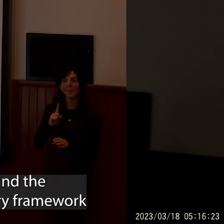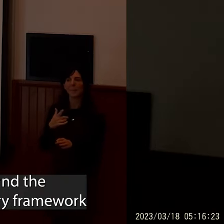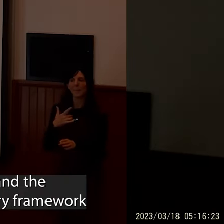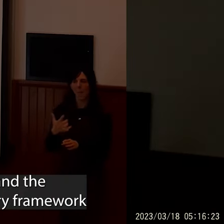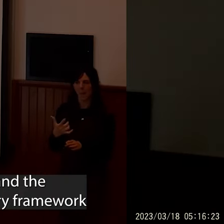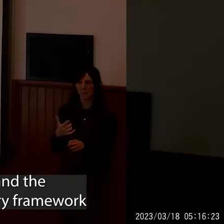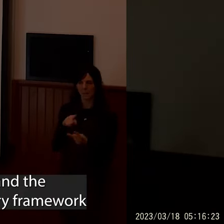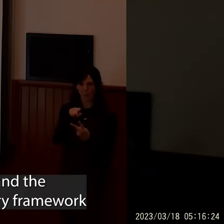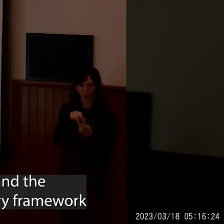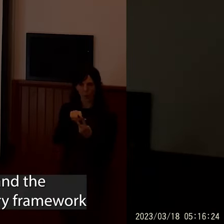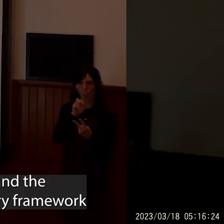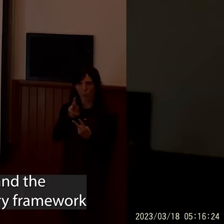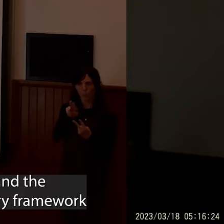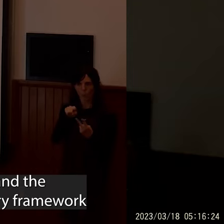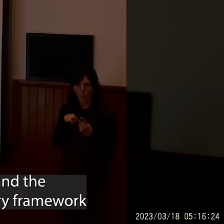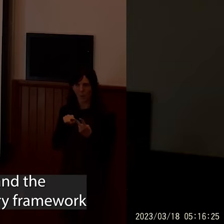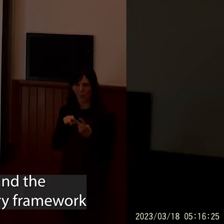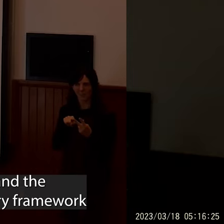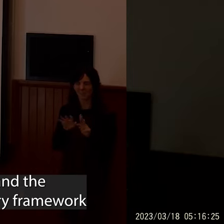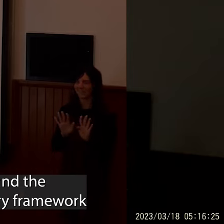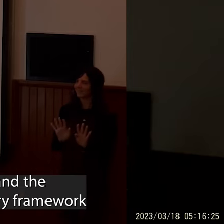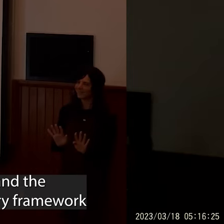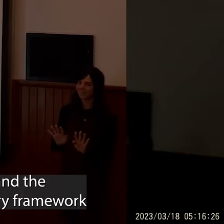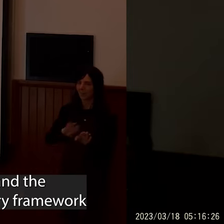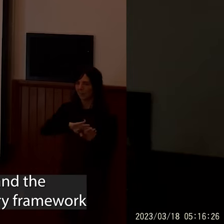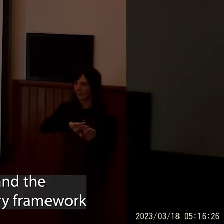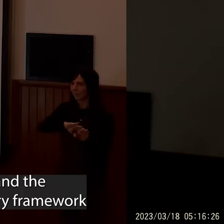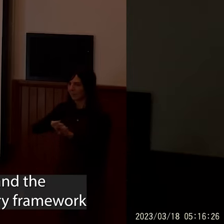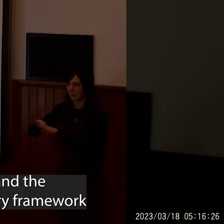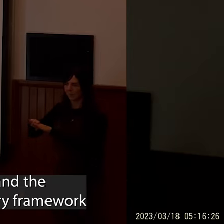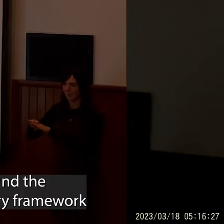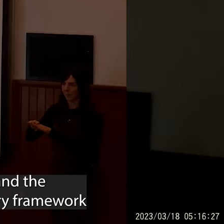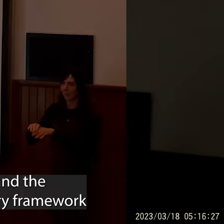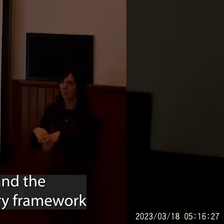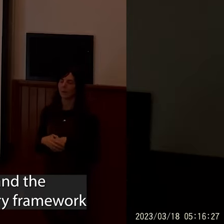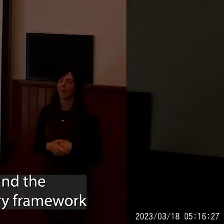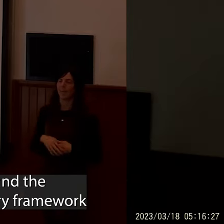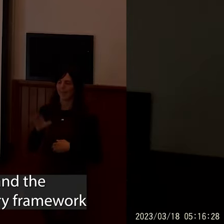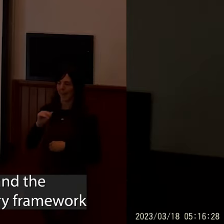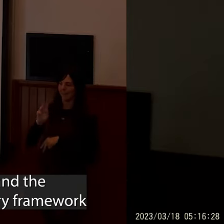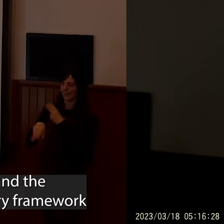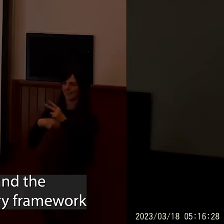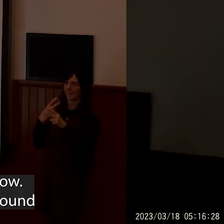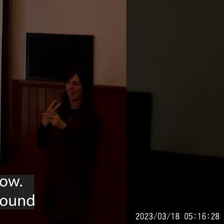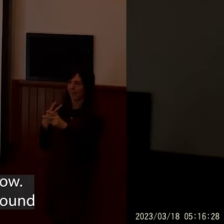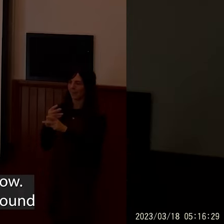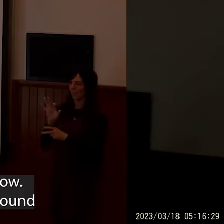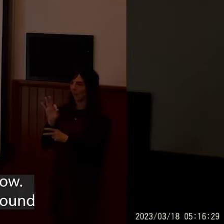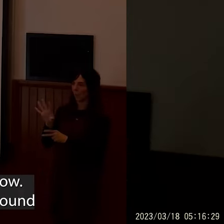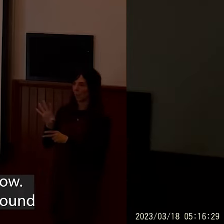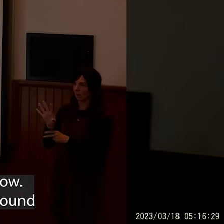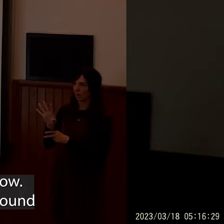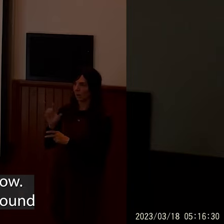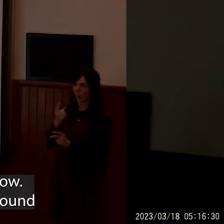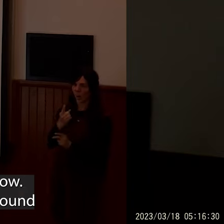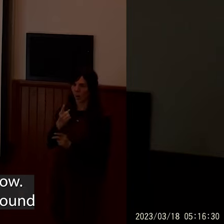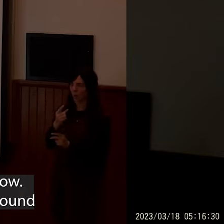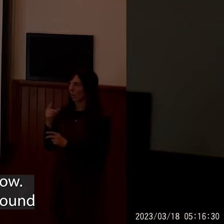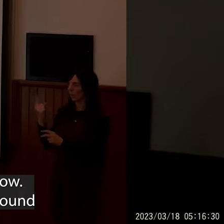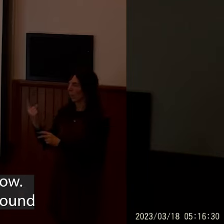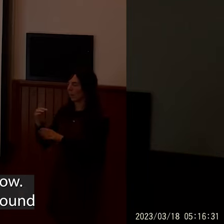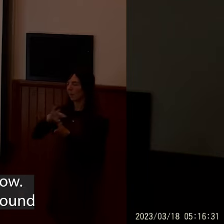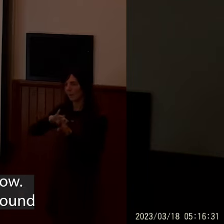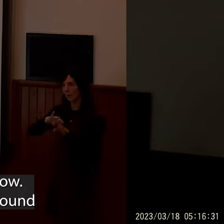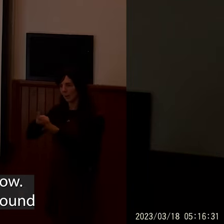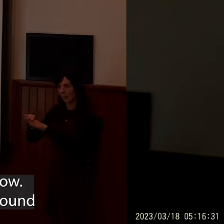into this binary framework, and the challenge is how you move out of the binary framework and then not fall back into it somehow. So then